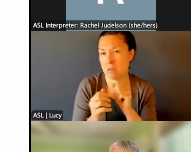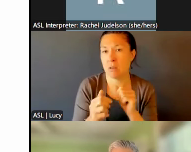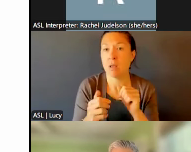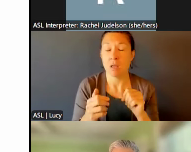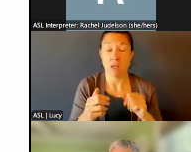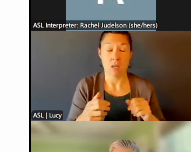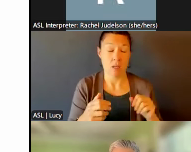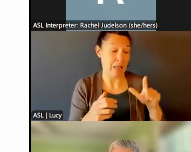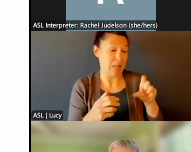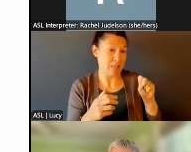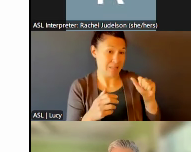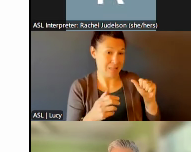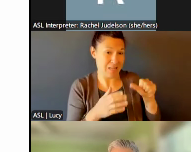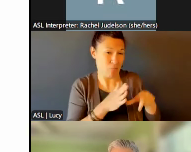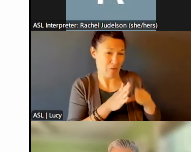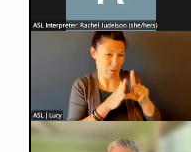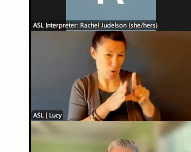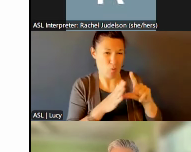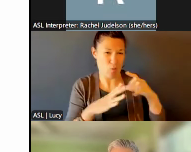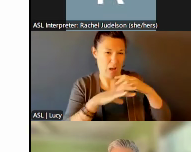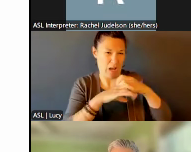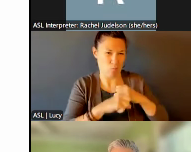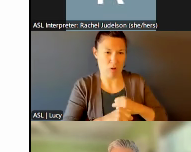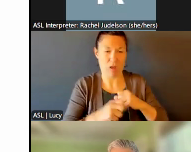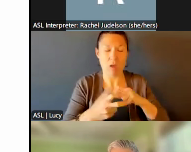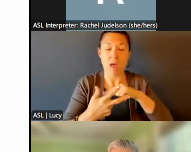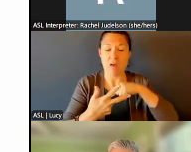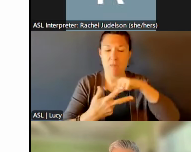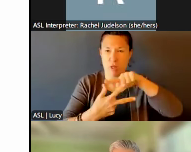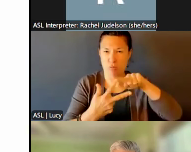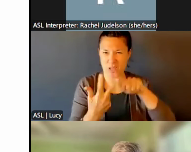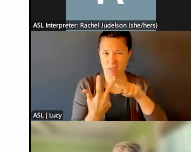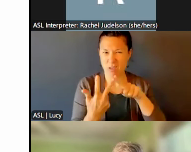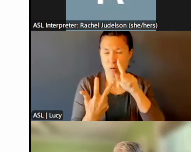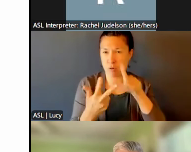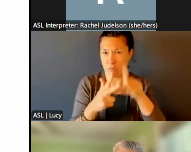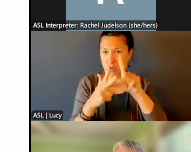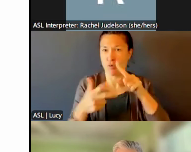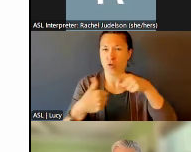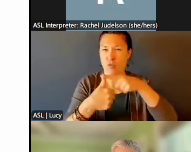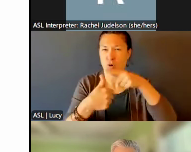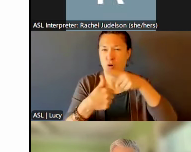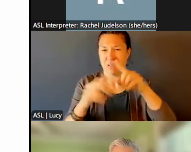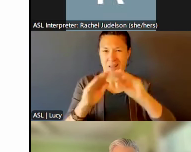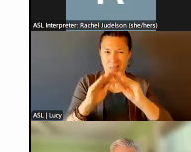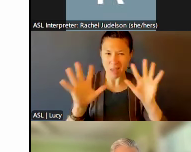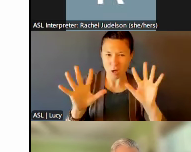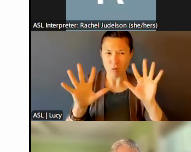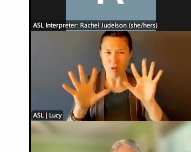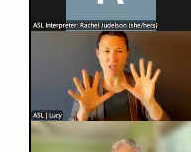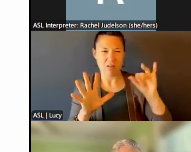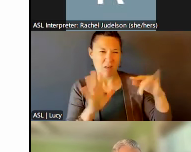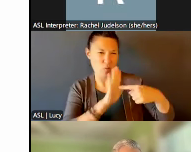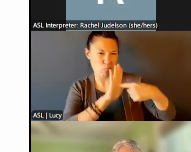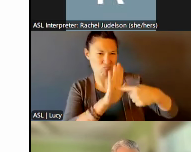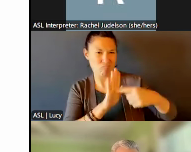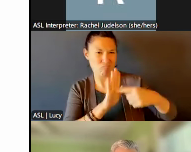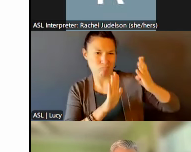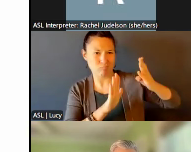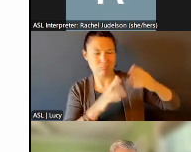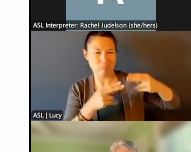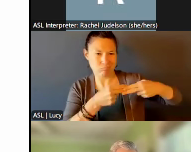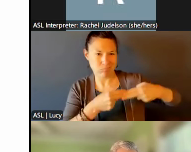abstracts, we look for primarily these 3 things. The first is clarity of presentation. That matters a lot. So when you read the